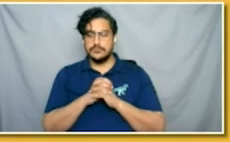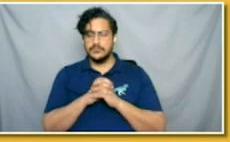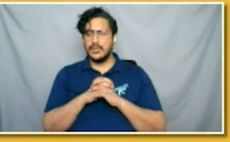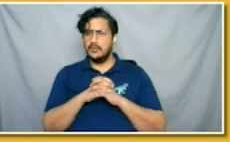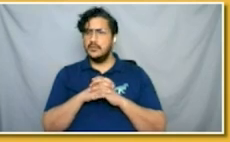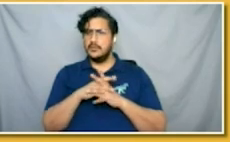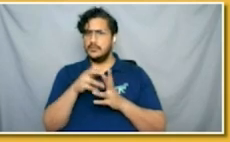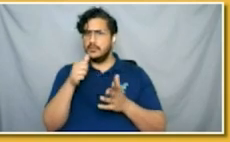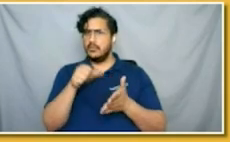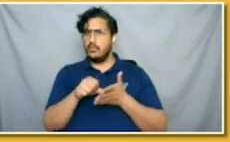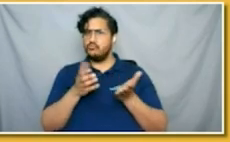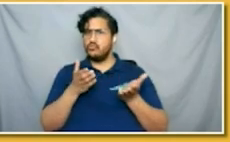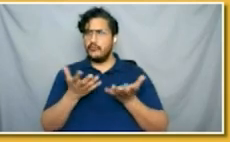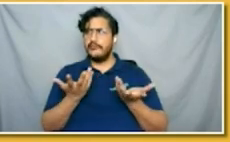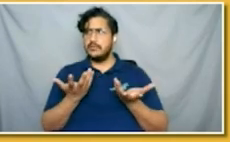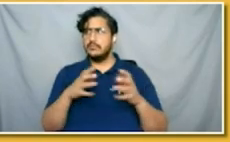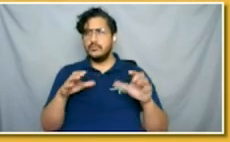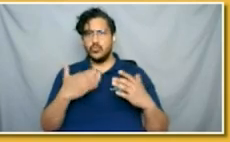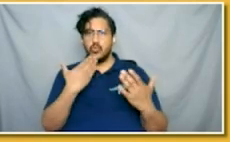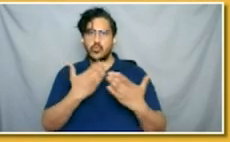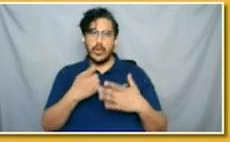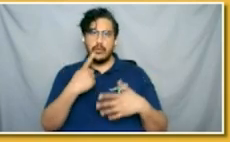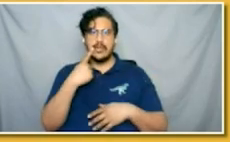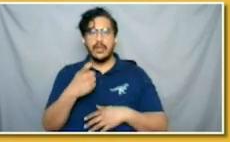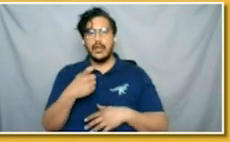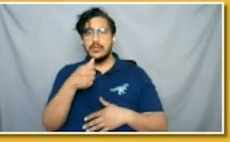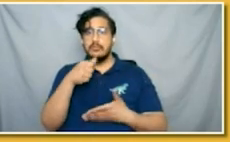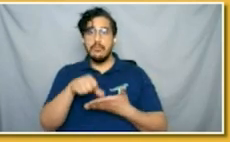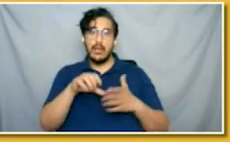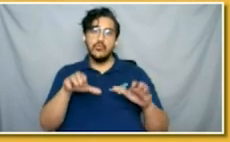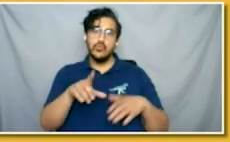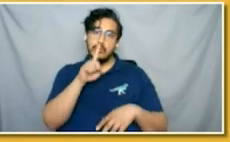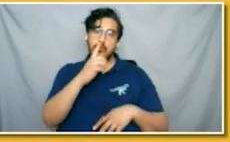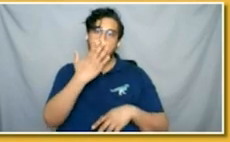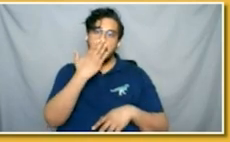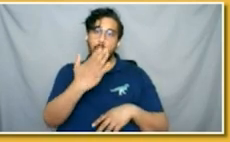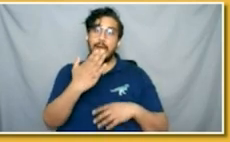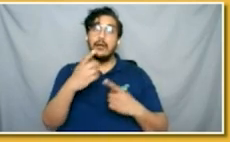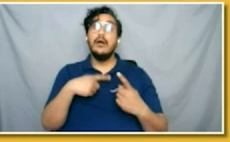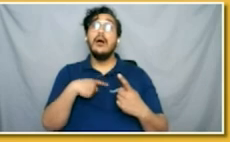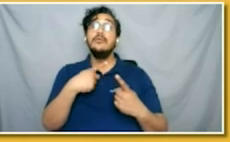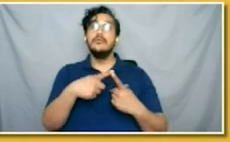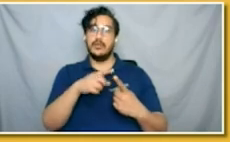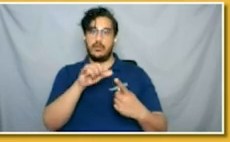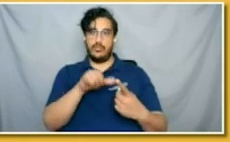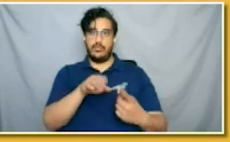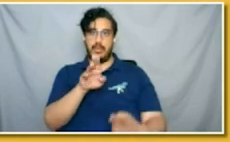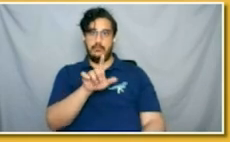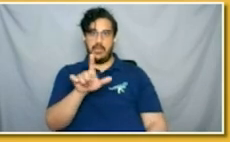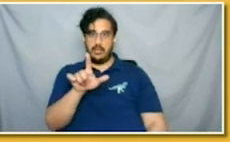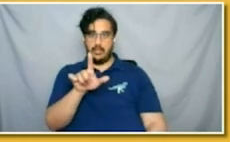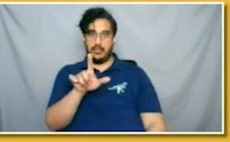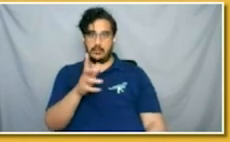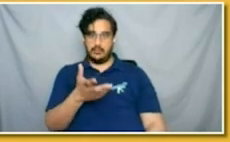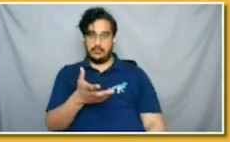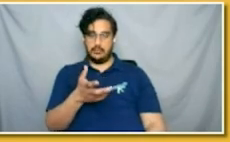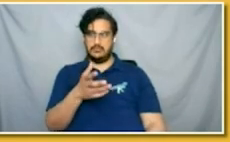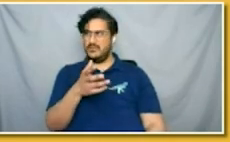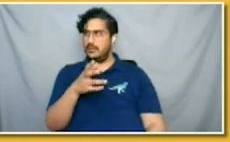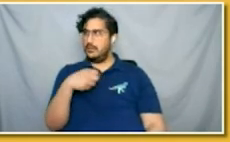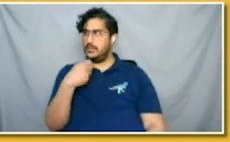know, mail volumes were doing really well up until that bill in 2006. And there